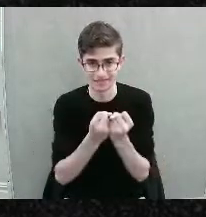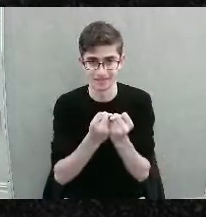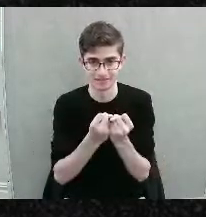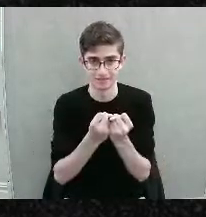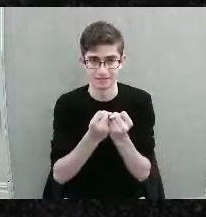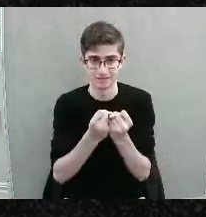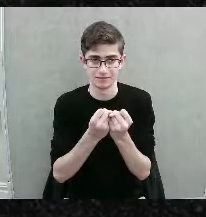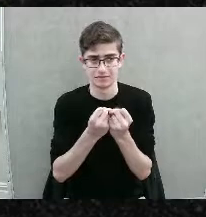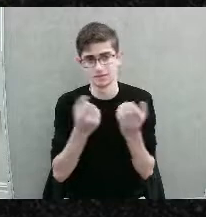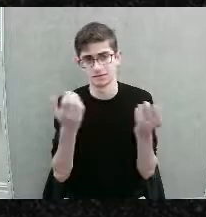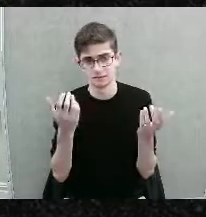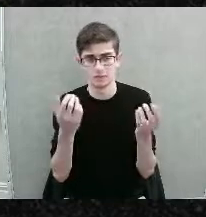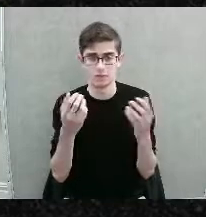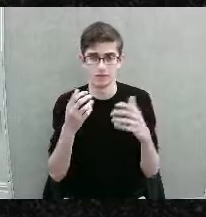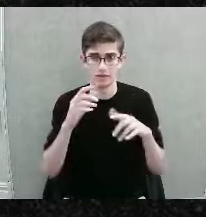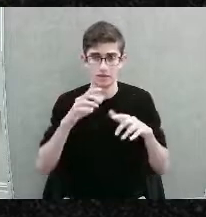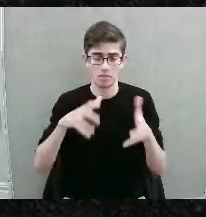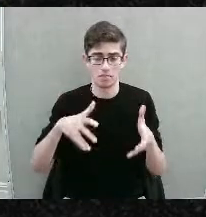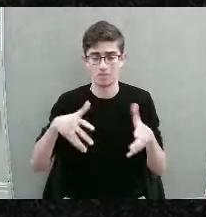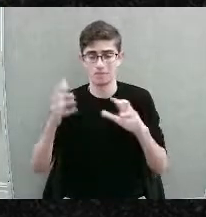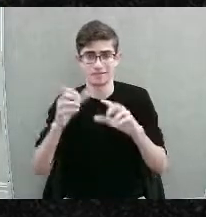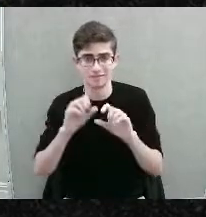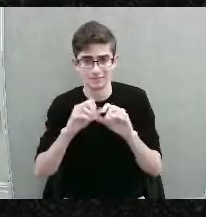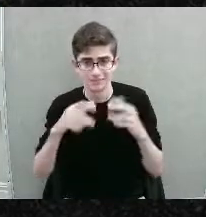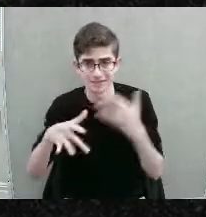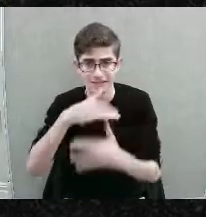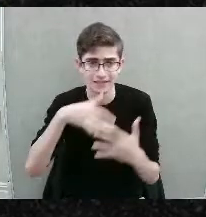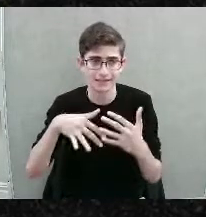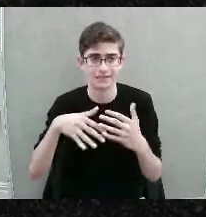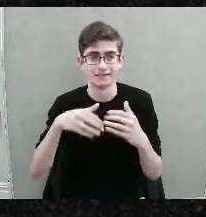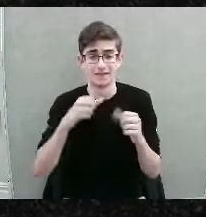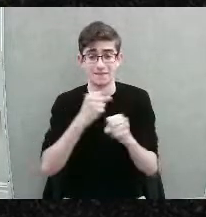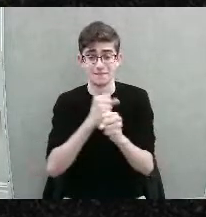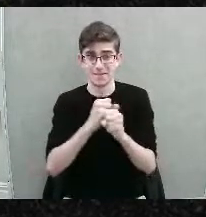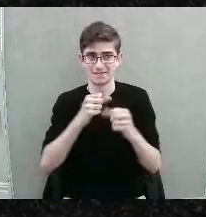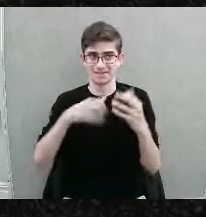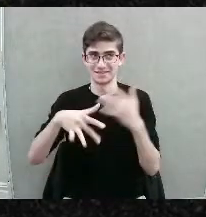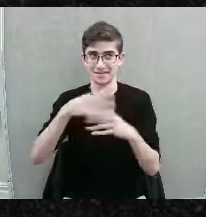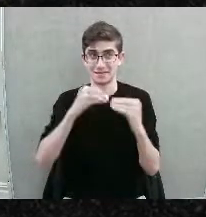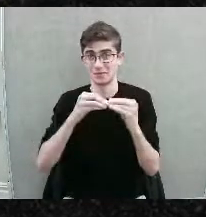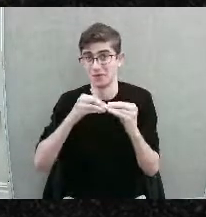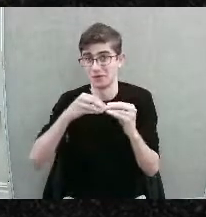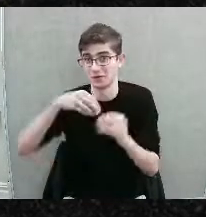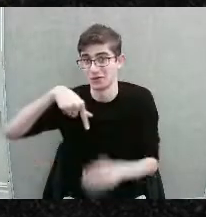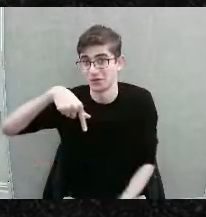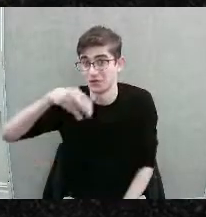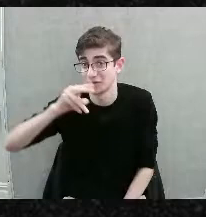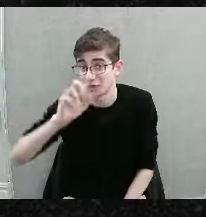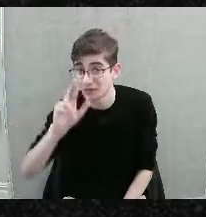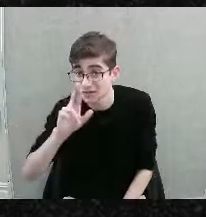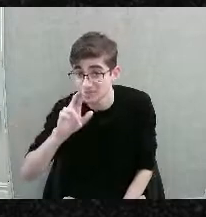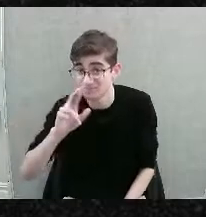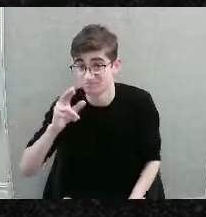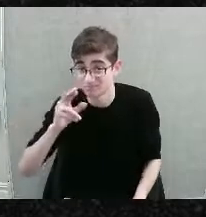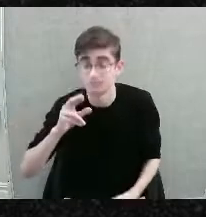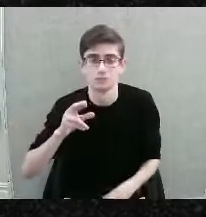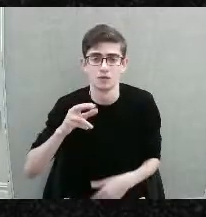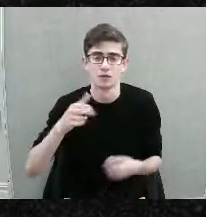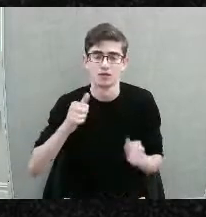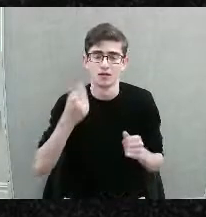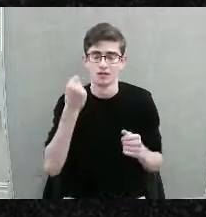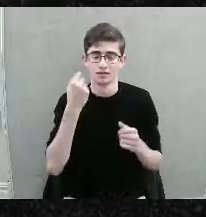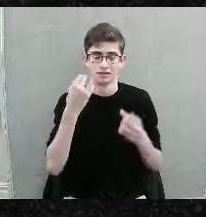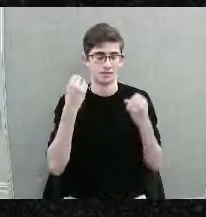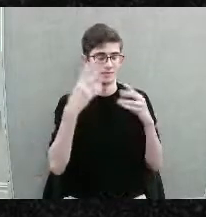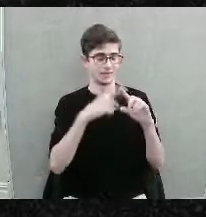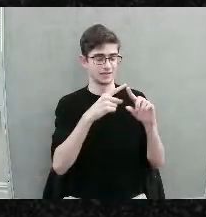up the social, they undo things, they make it queer. And so trying to hold those different perspectives together is, I think, again, one